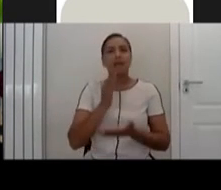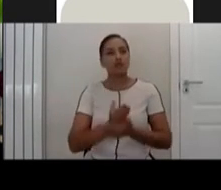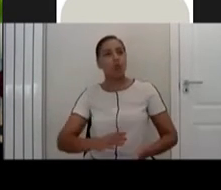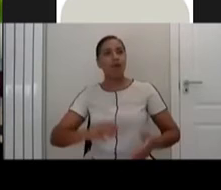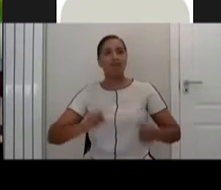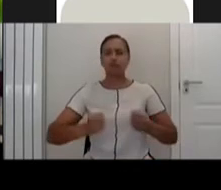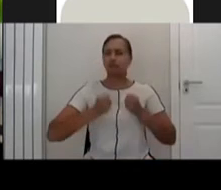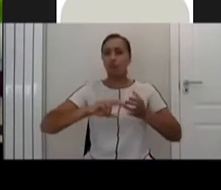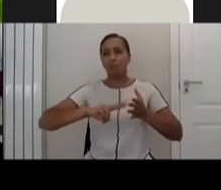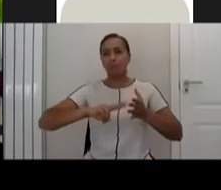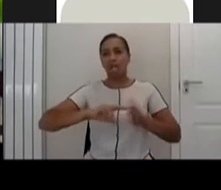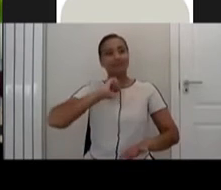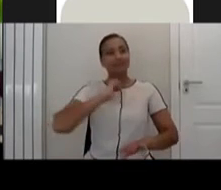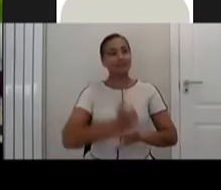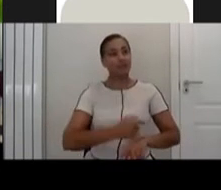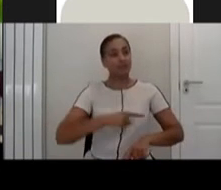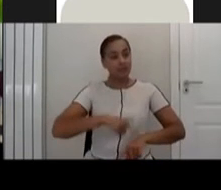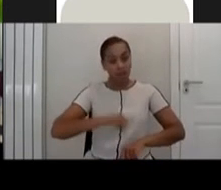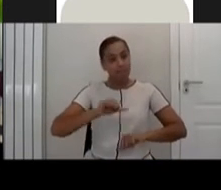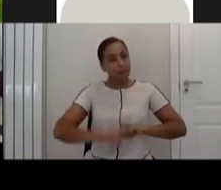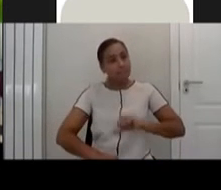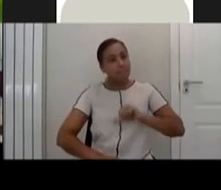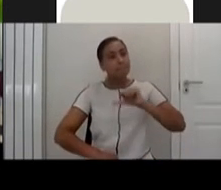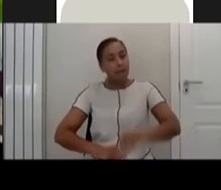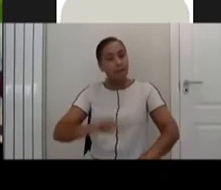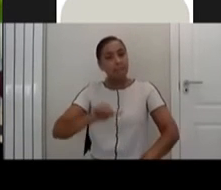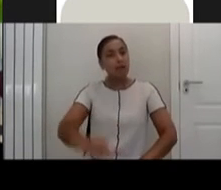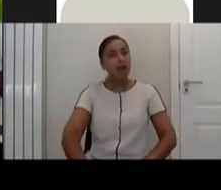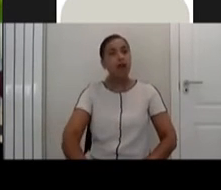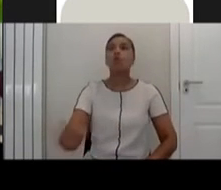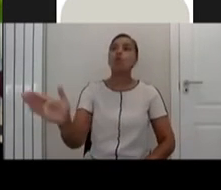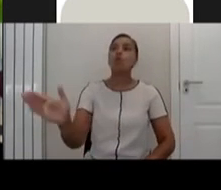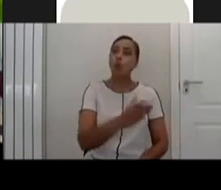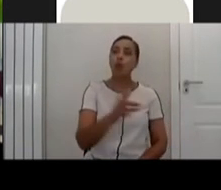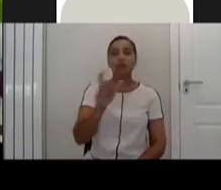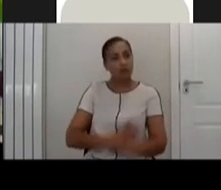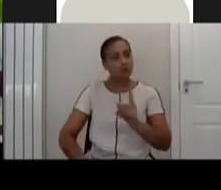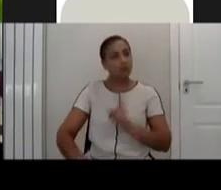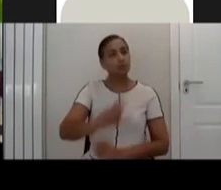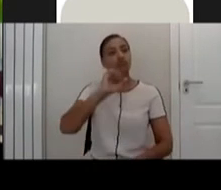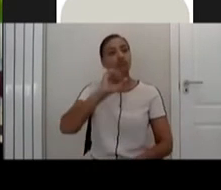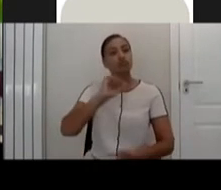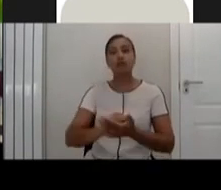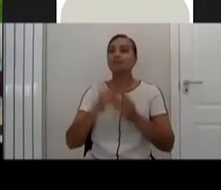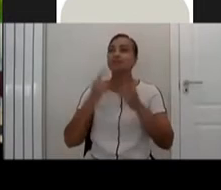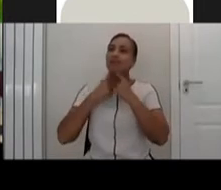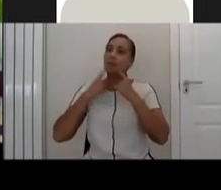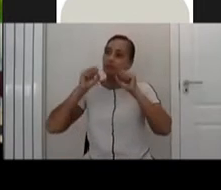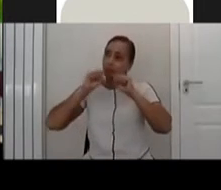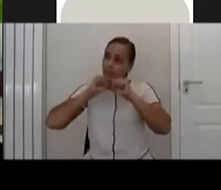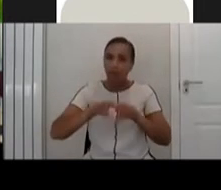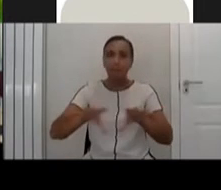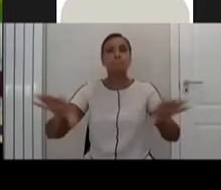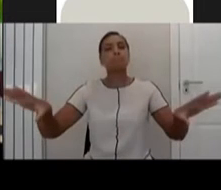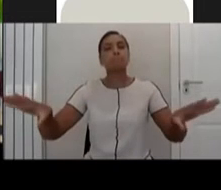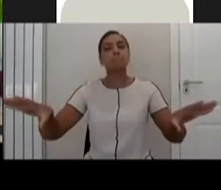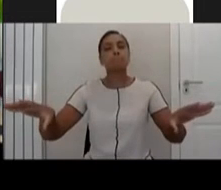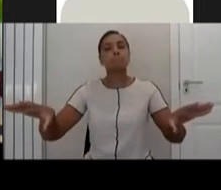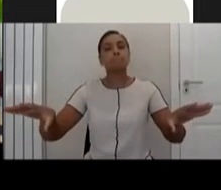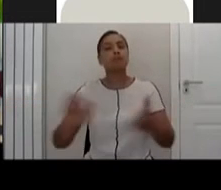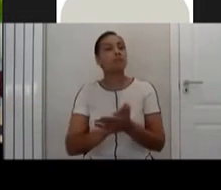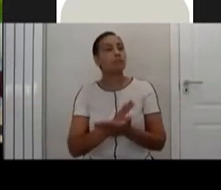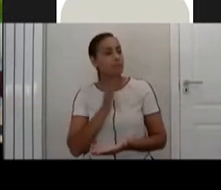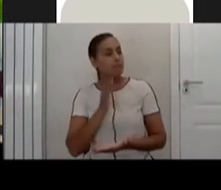a timely way, and that school communities receive the right level of information so that